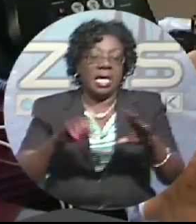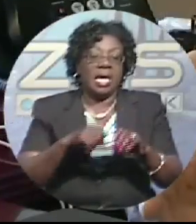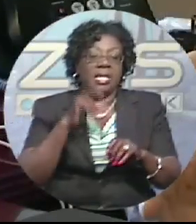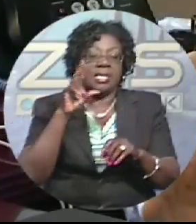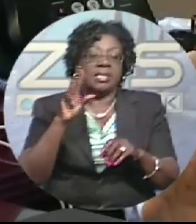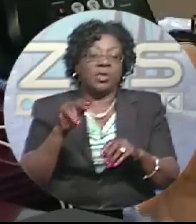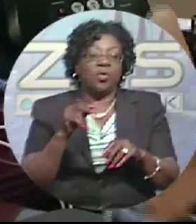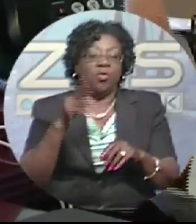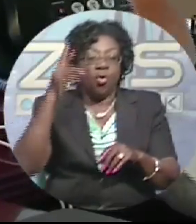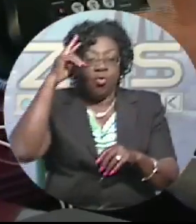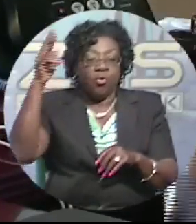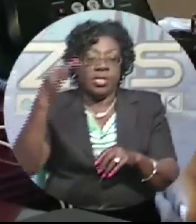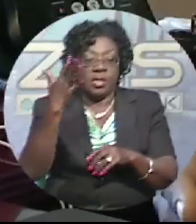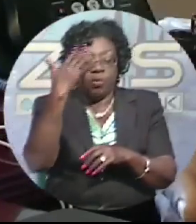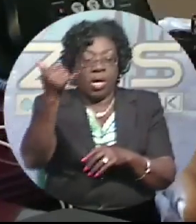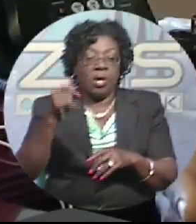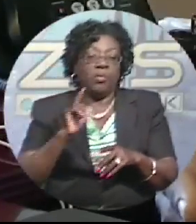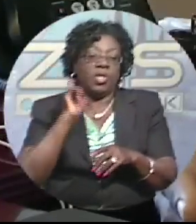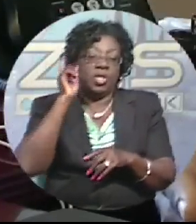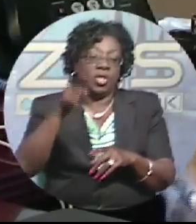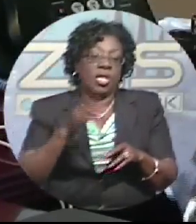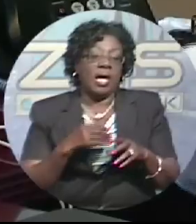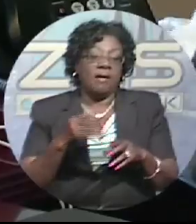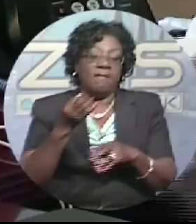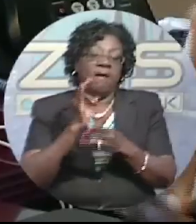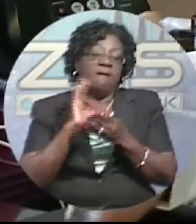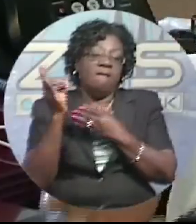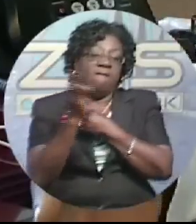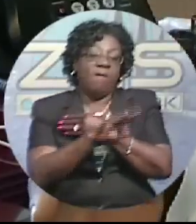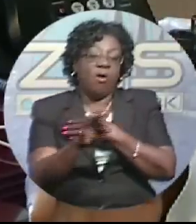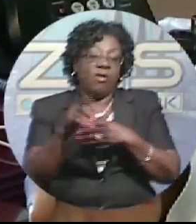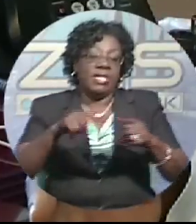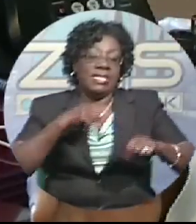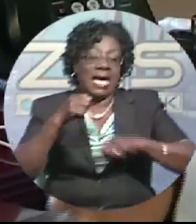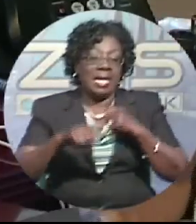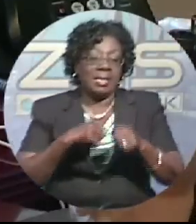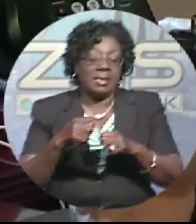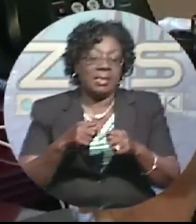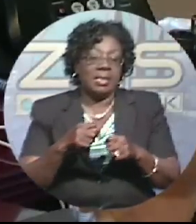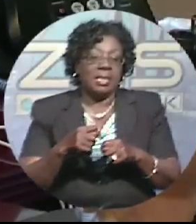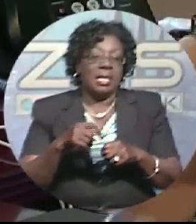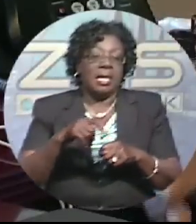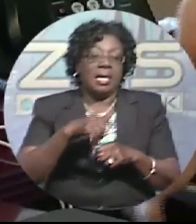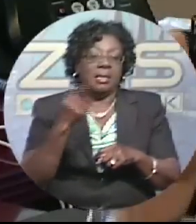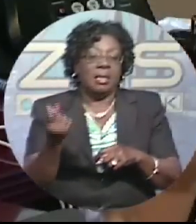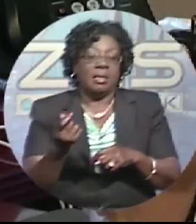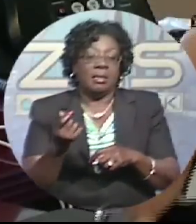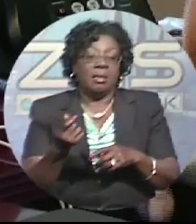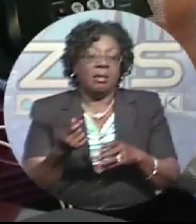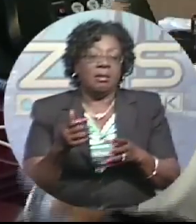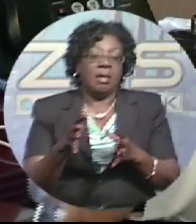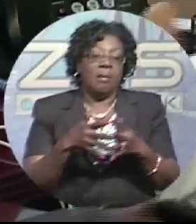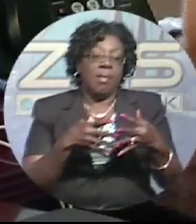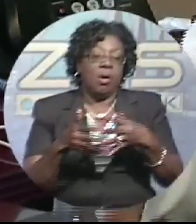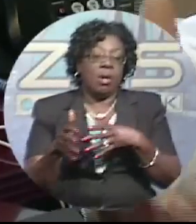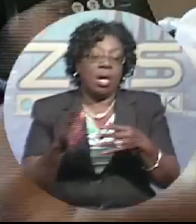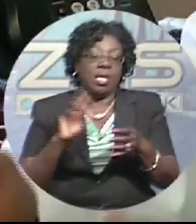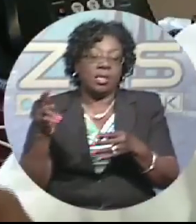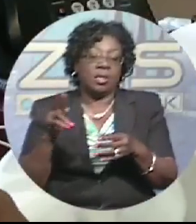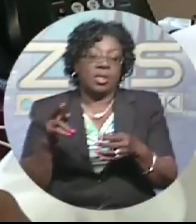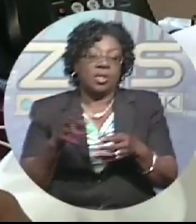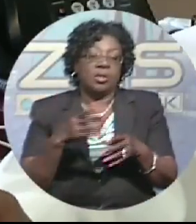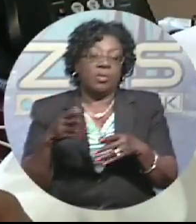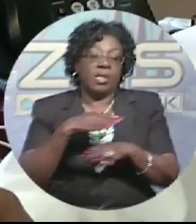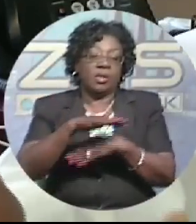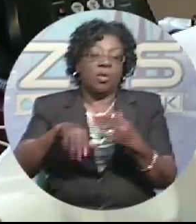no reason why we shouldn't have foreign talent and foreigners among us to cause us to advance all the